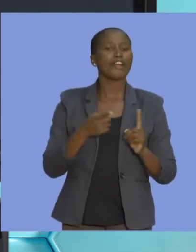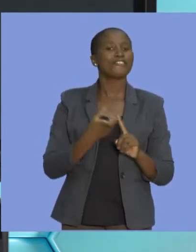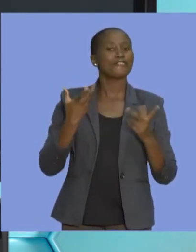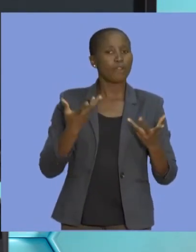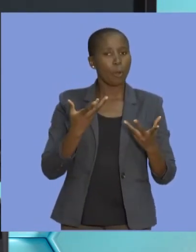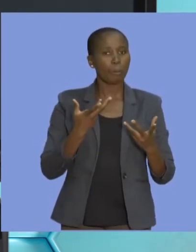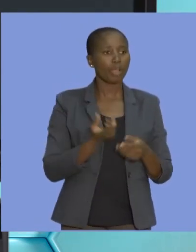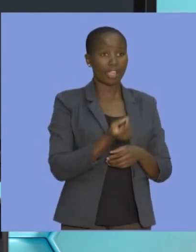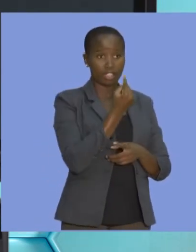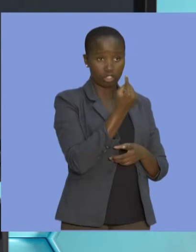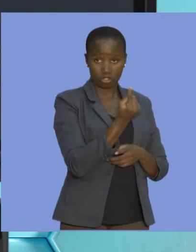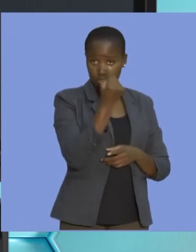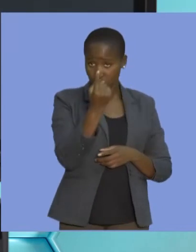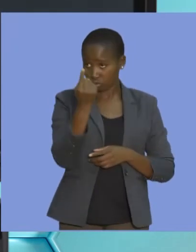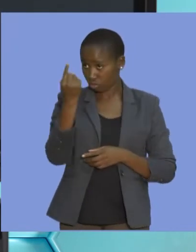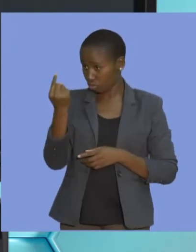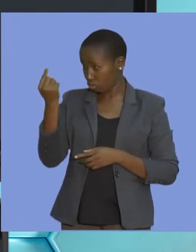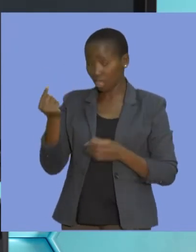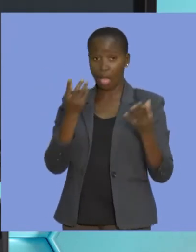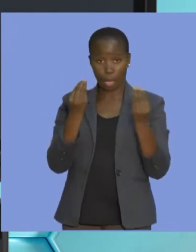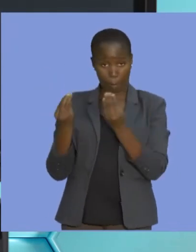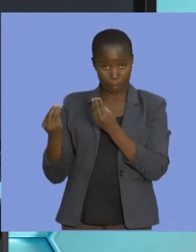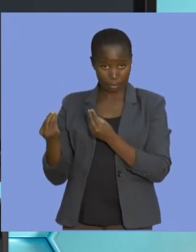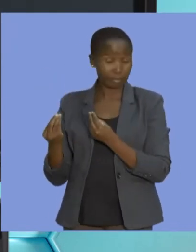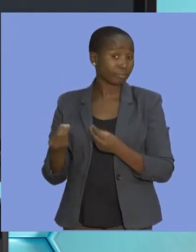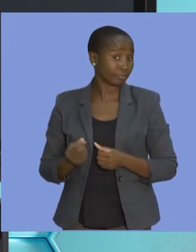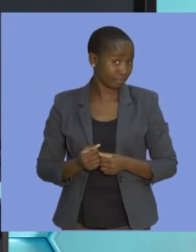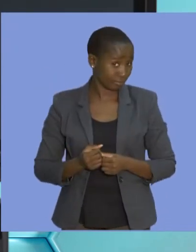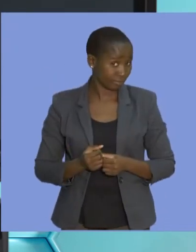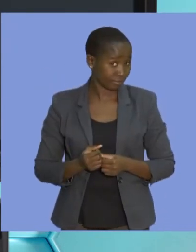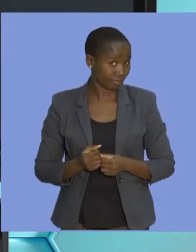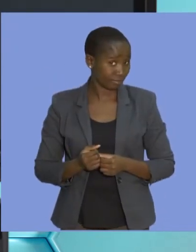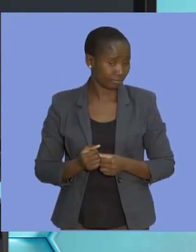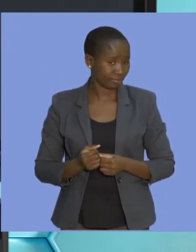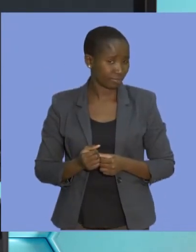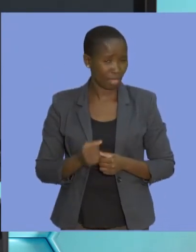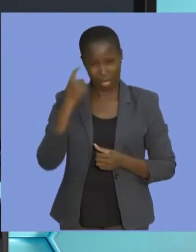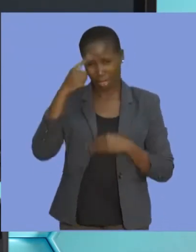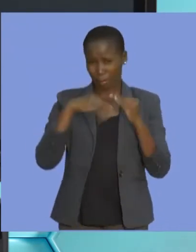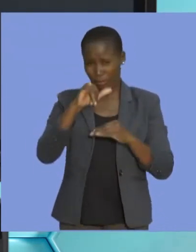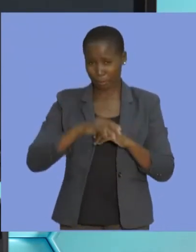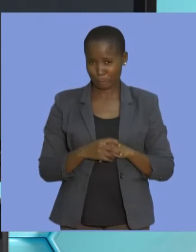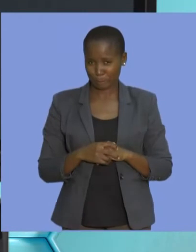every individual data from there. Think about this.